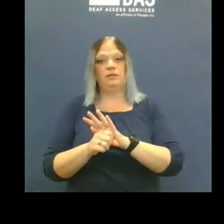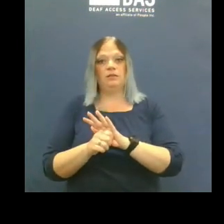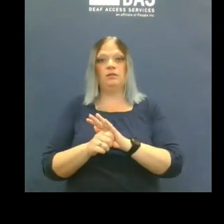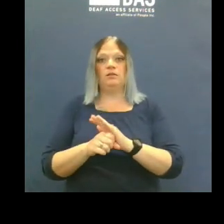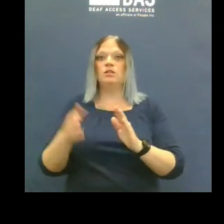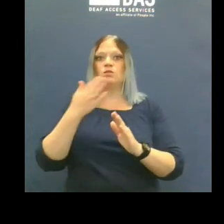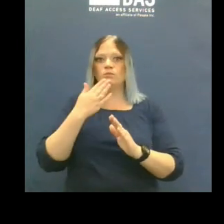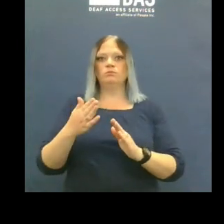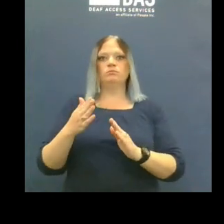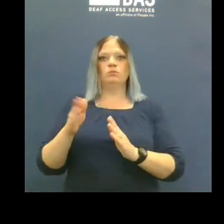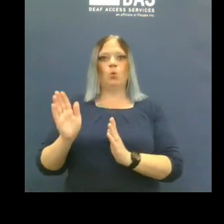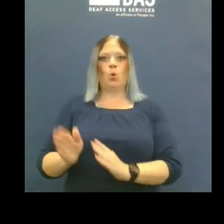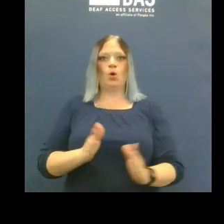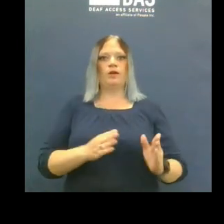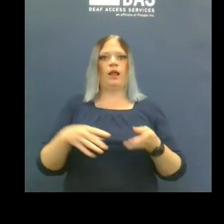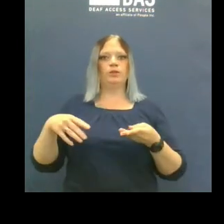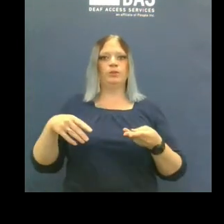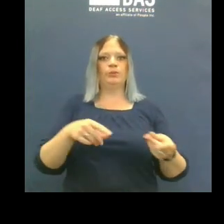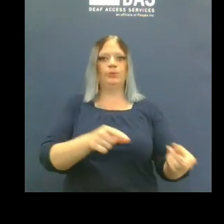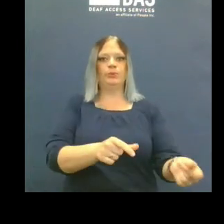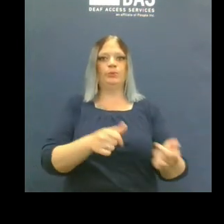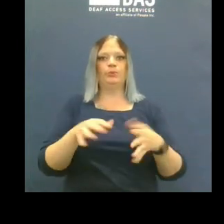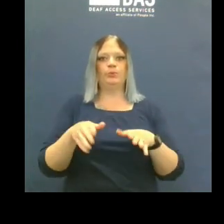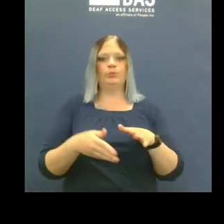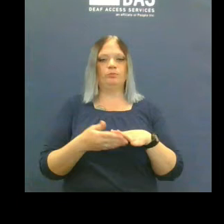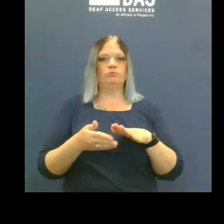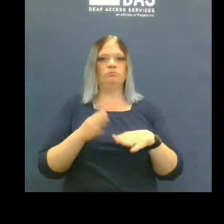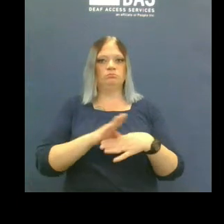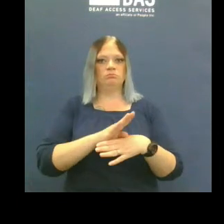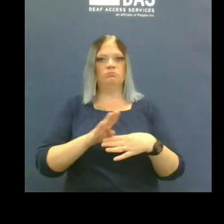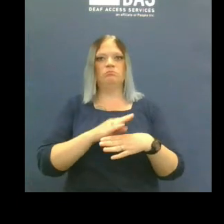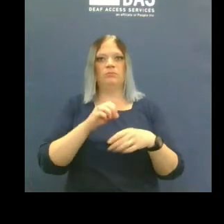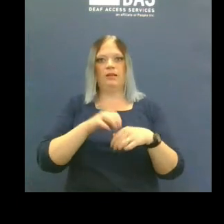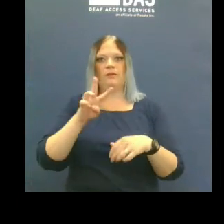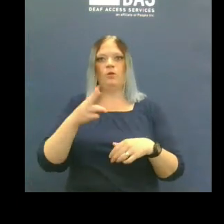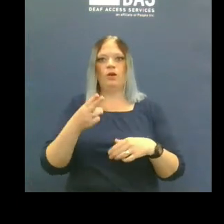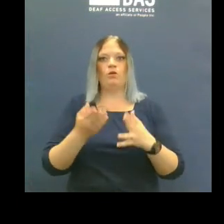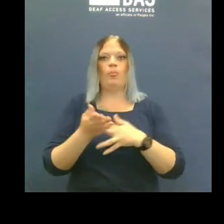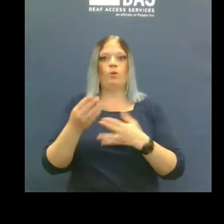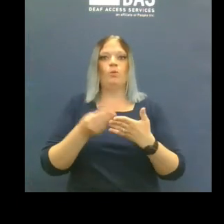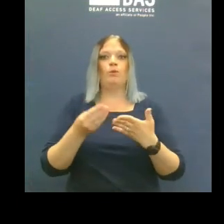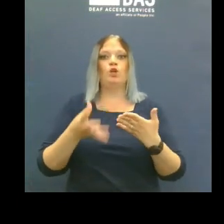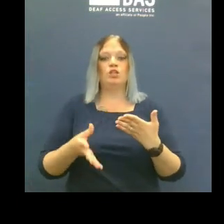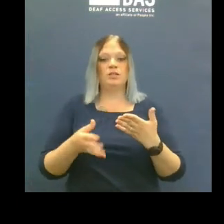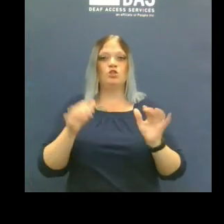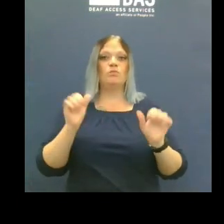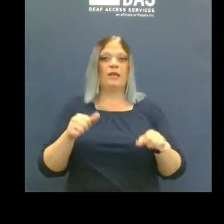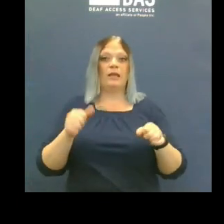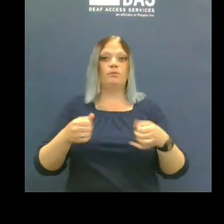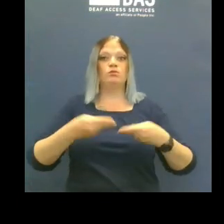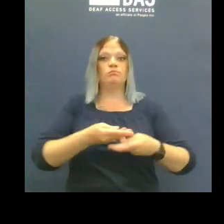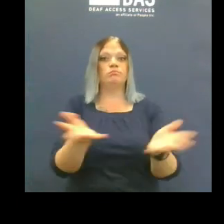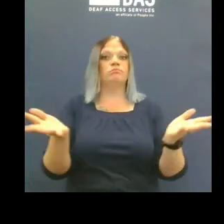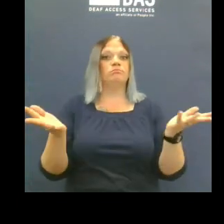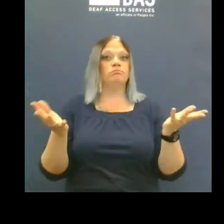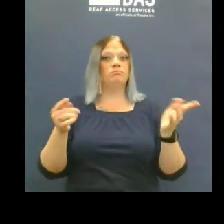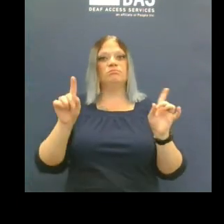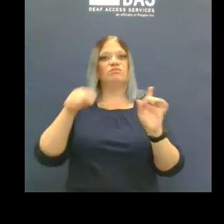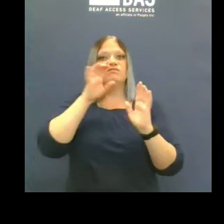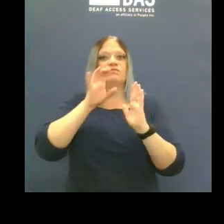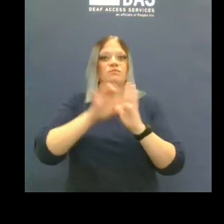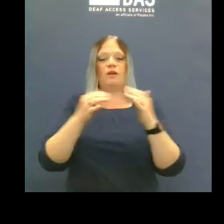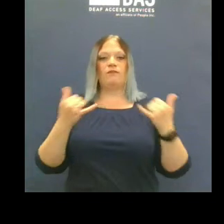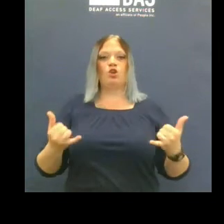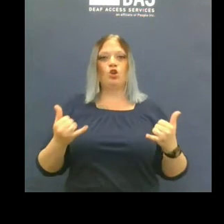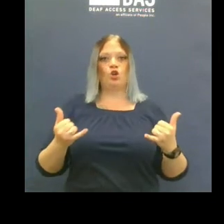well organized, slick operation that's going on with our folks at the warehouse through purchasing to be able to push these. These are just photos of the